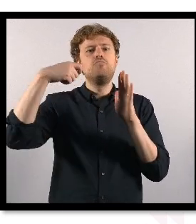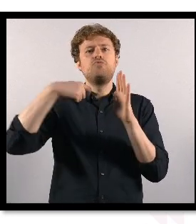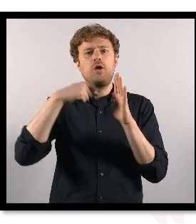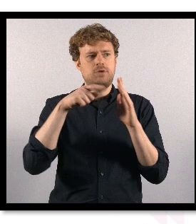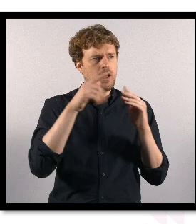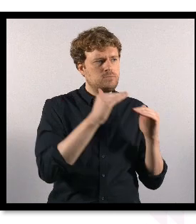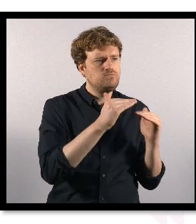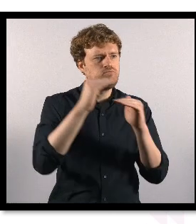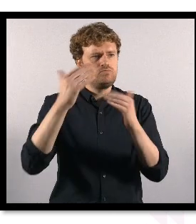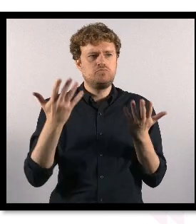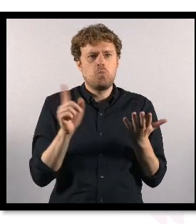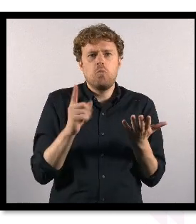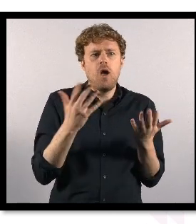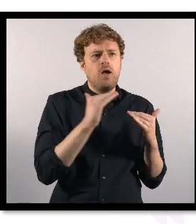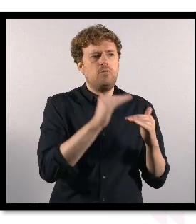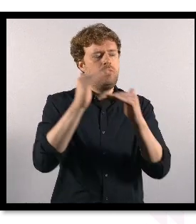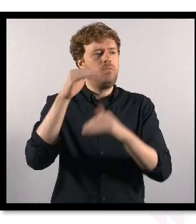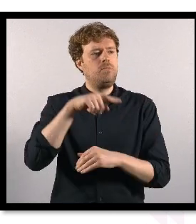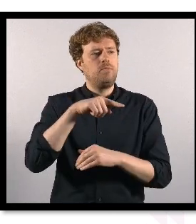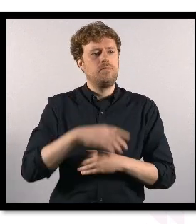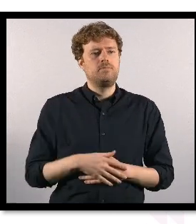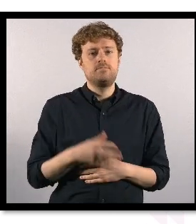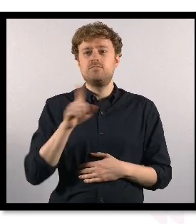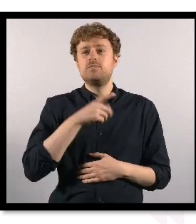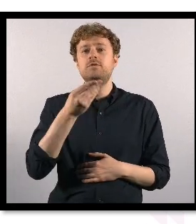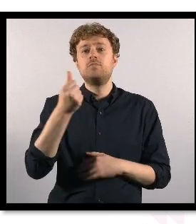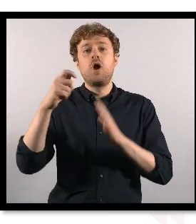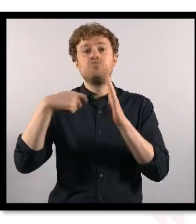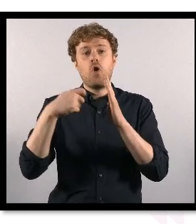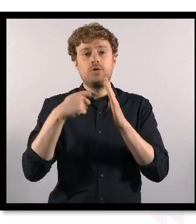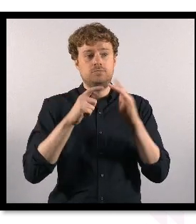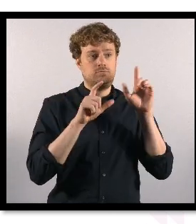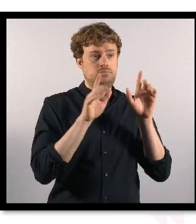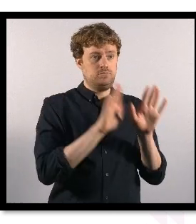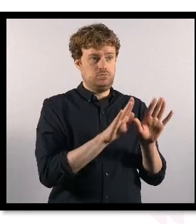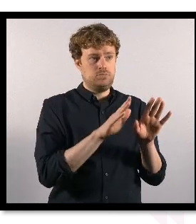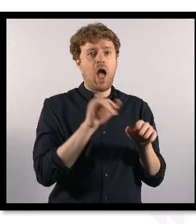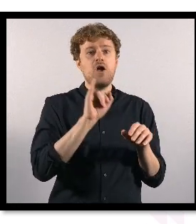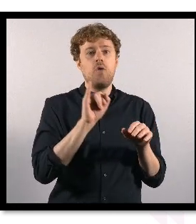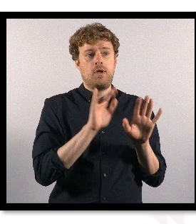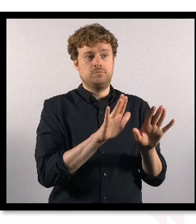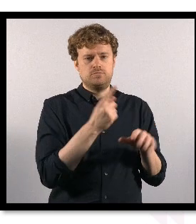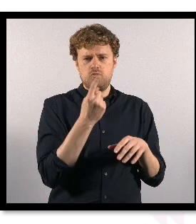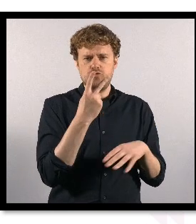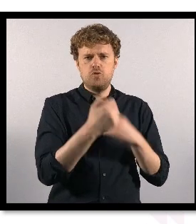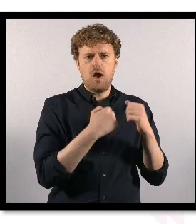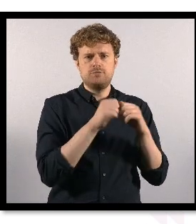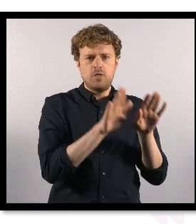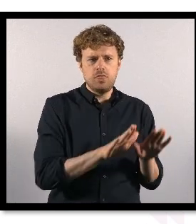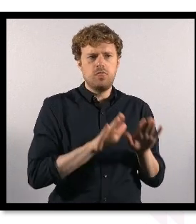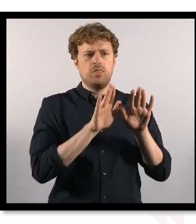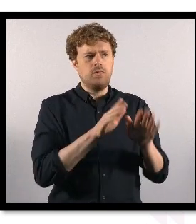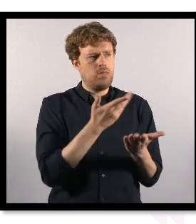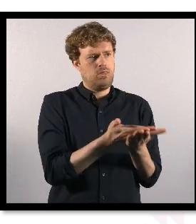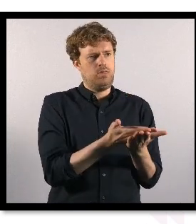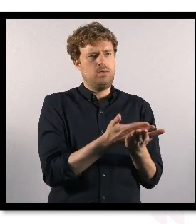towards what the ideal should be to move to graduation. They would like more information on the state and the evolution of the projects in the